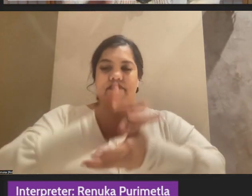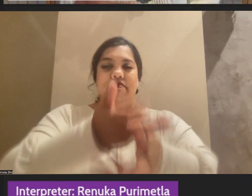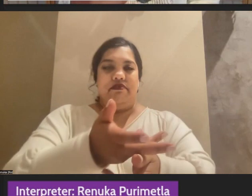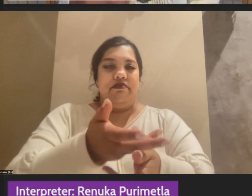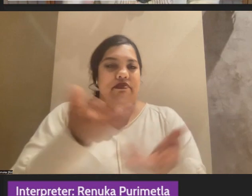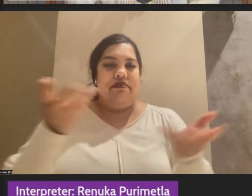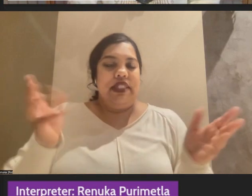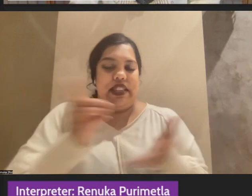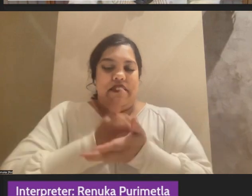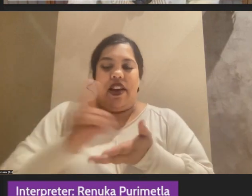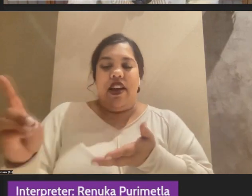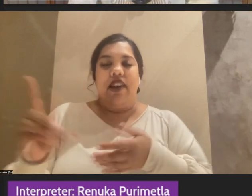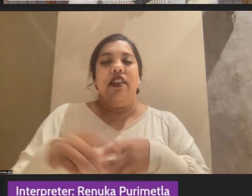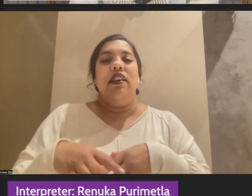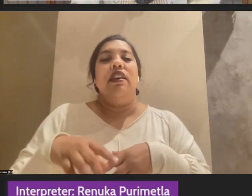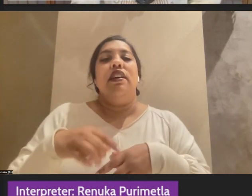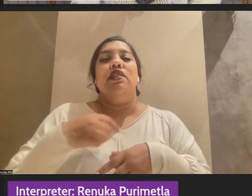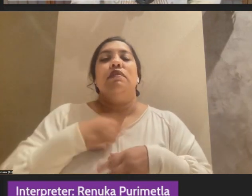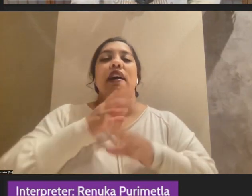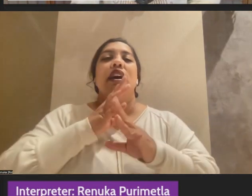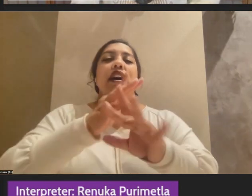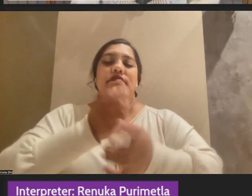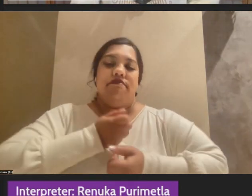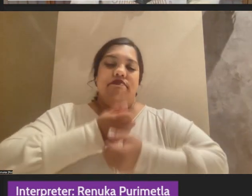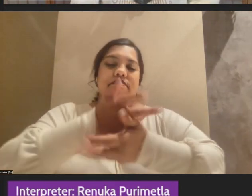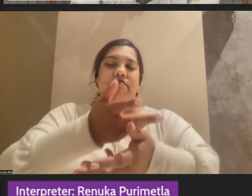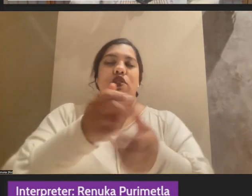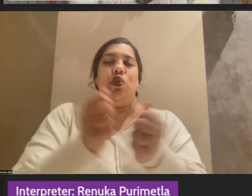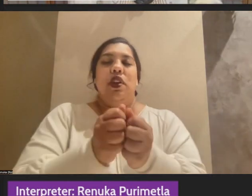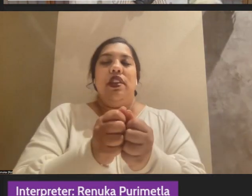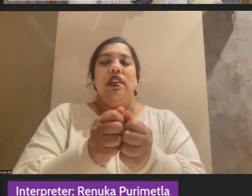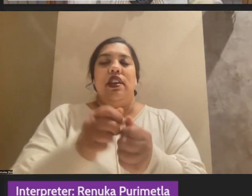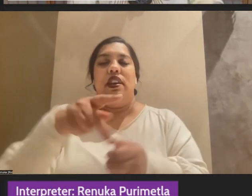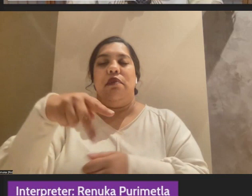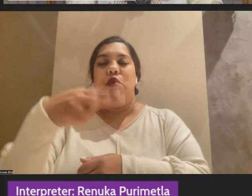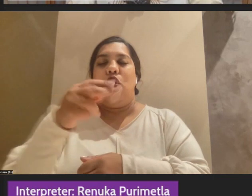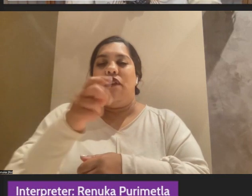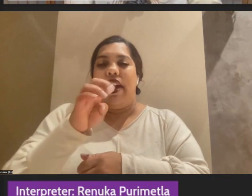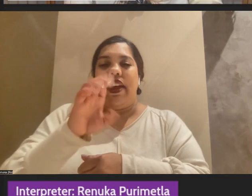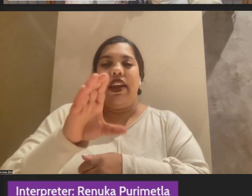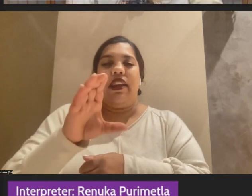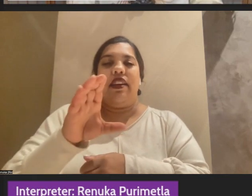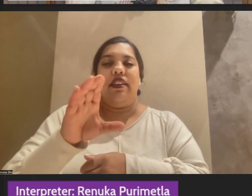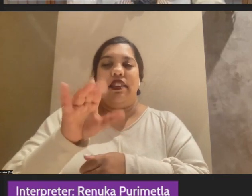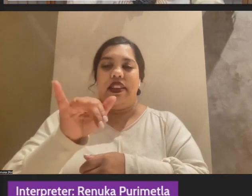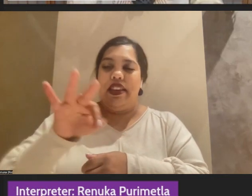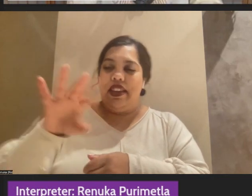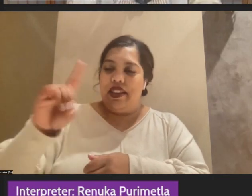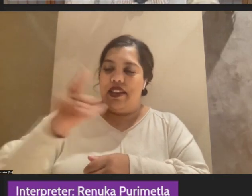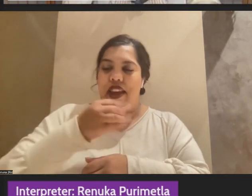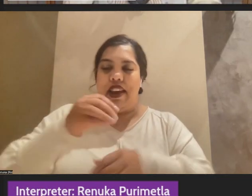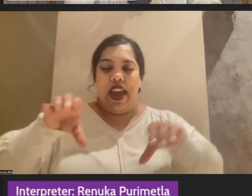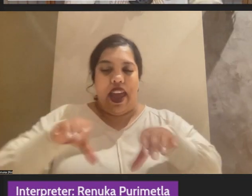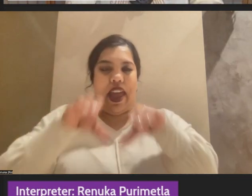prophetic zeal, and prophetic action. And I speak this in such a way that I speak this blessing,